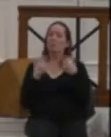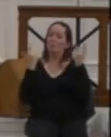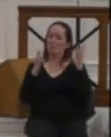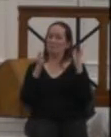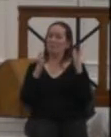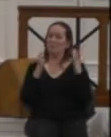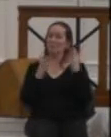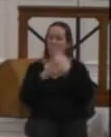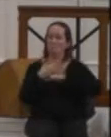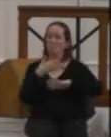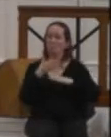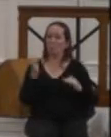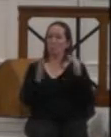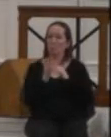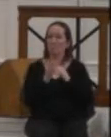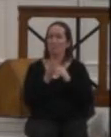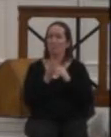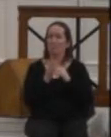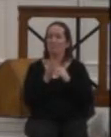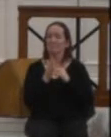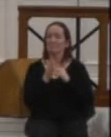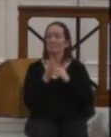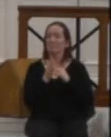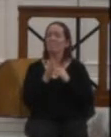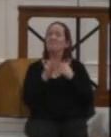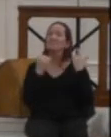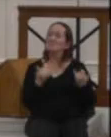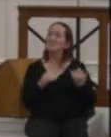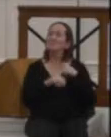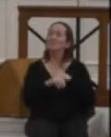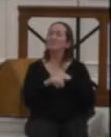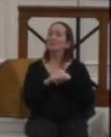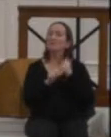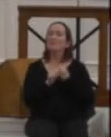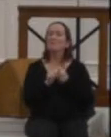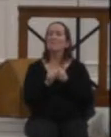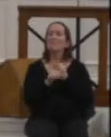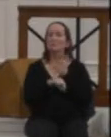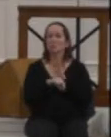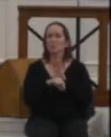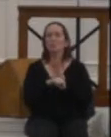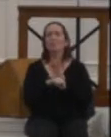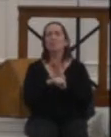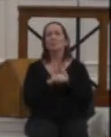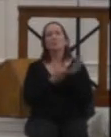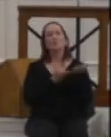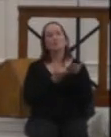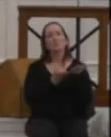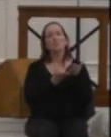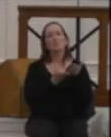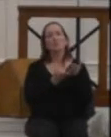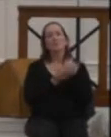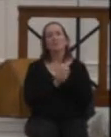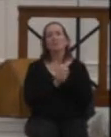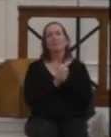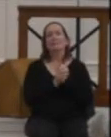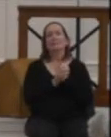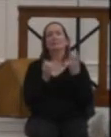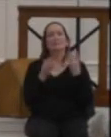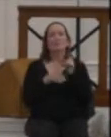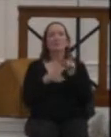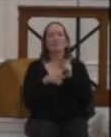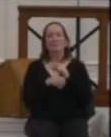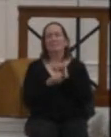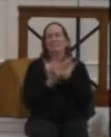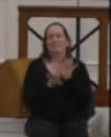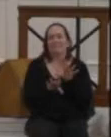again? This is the time in every church service that so many of you dread. It's that